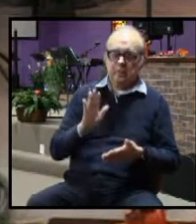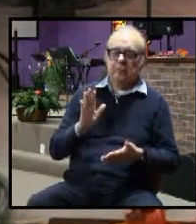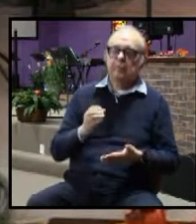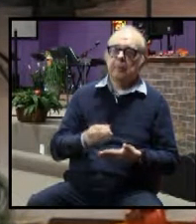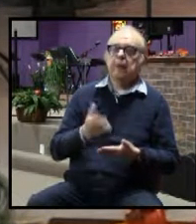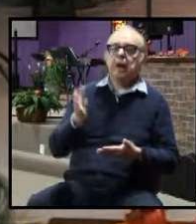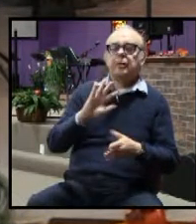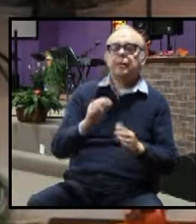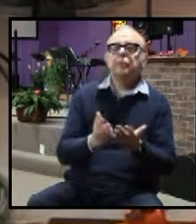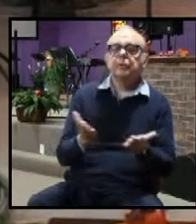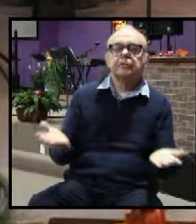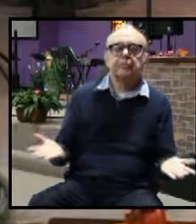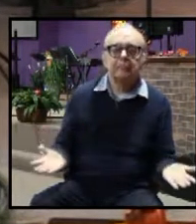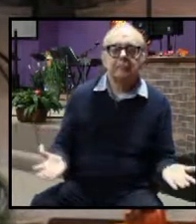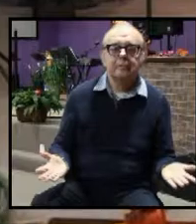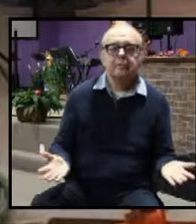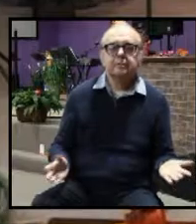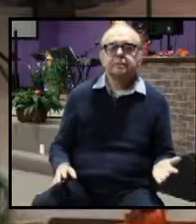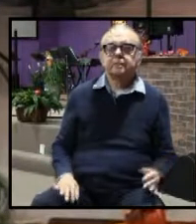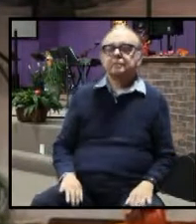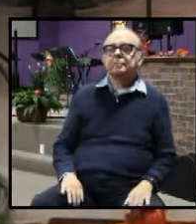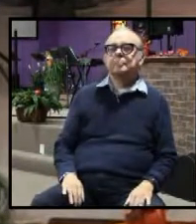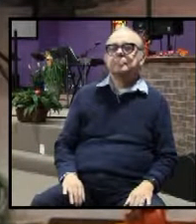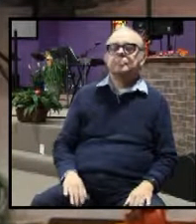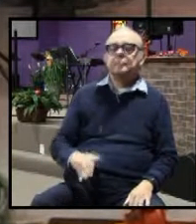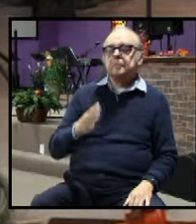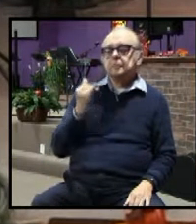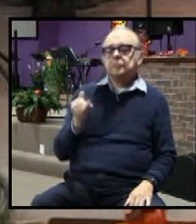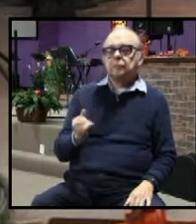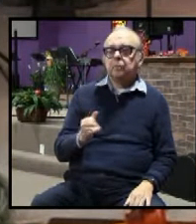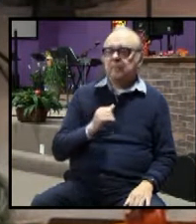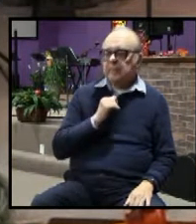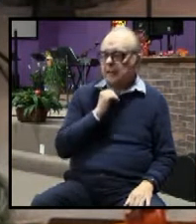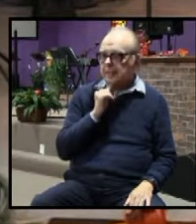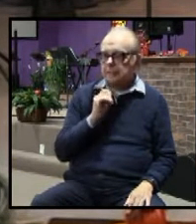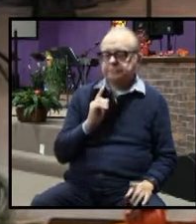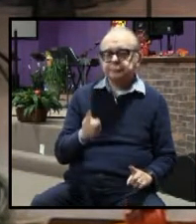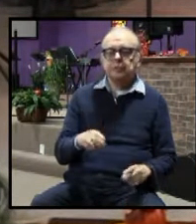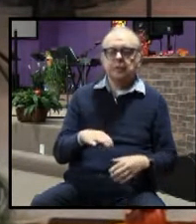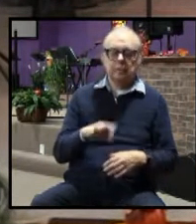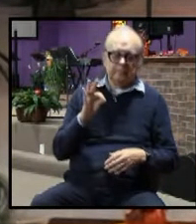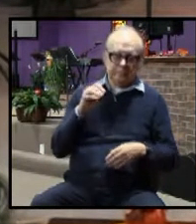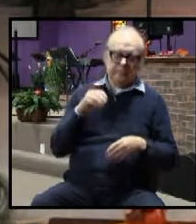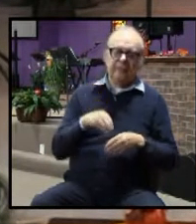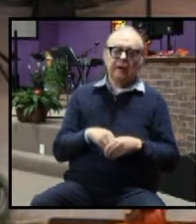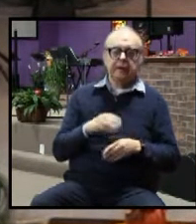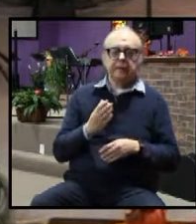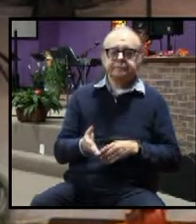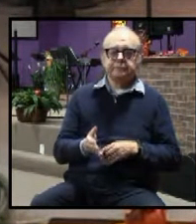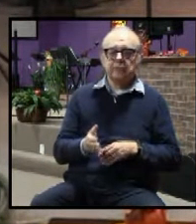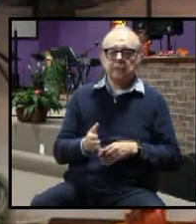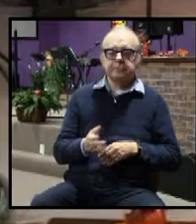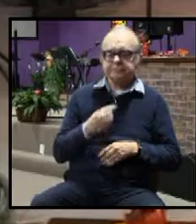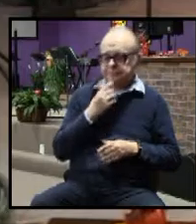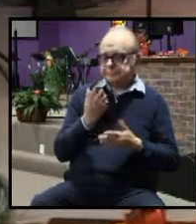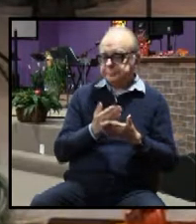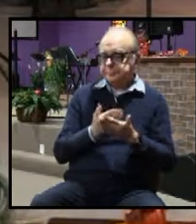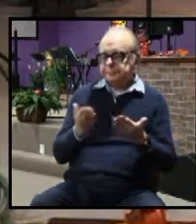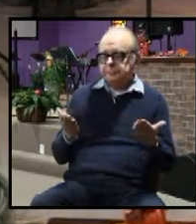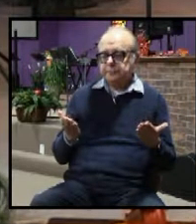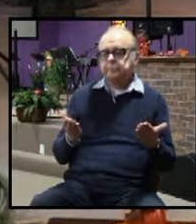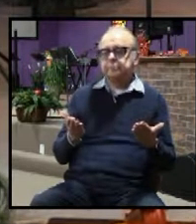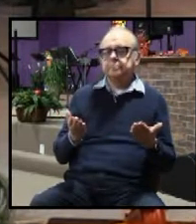you're going to do is make them rich by buying their books. because it's not going to be found inside of there. Because let me